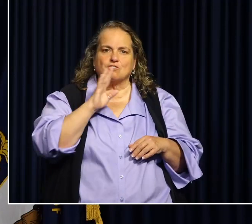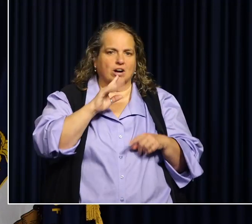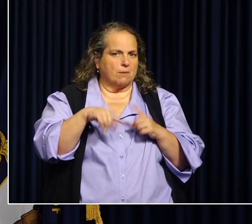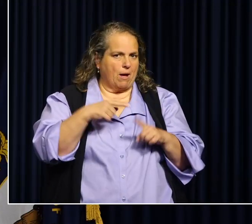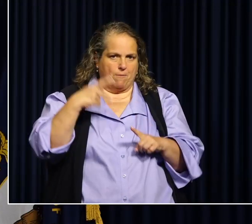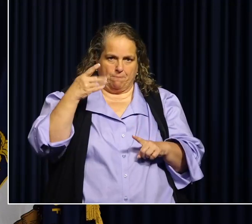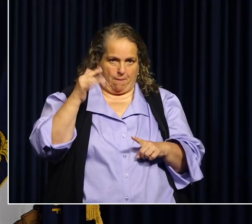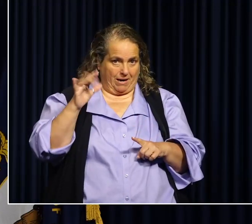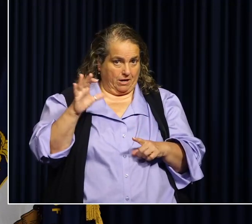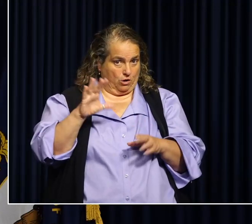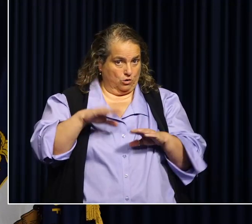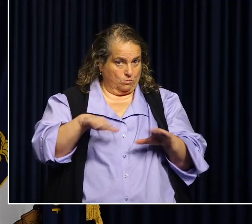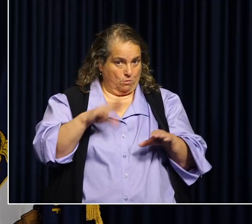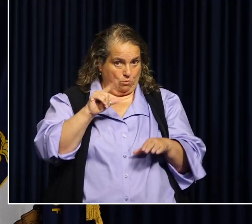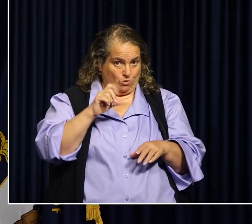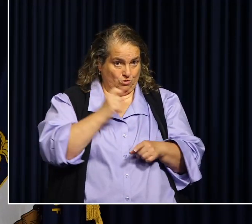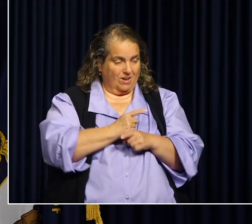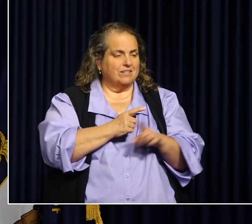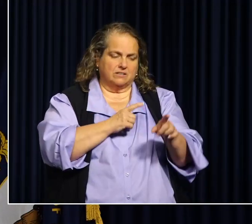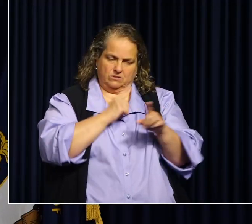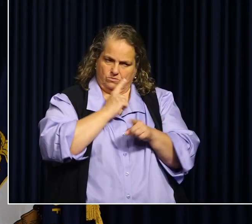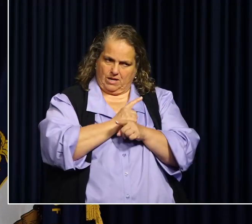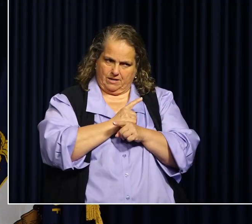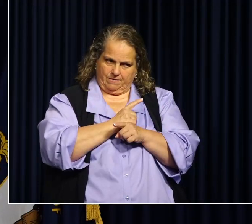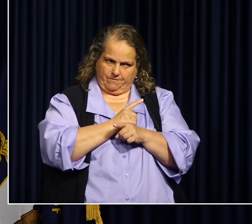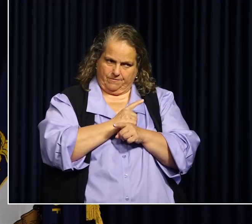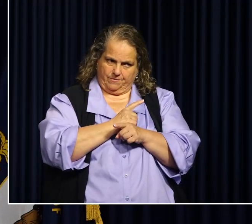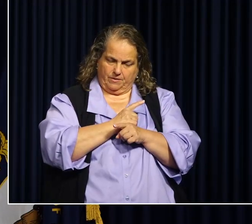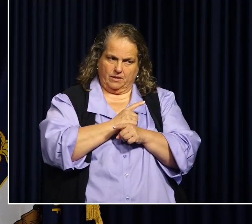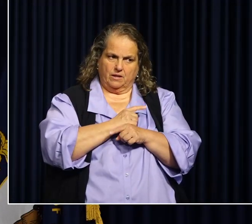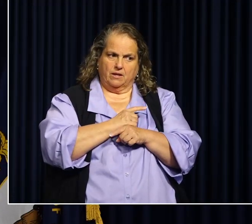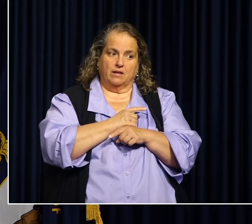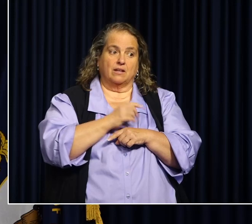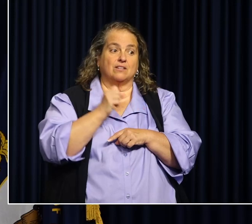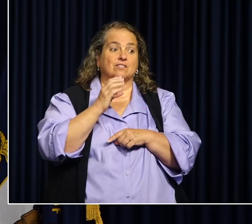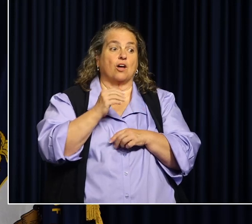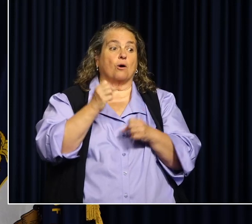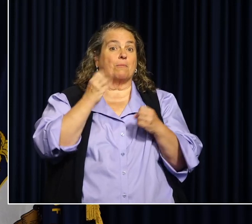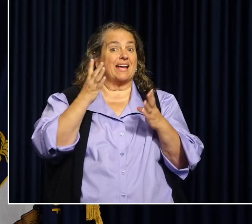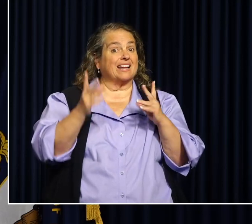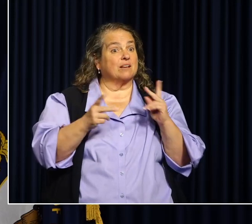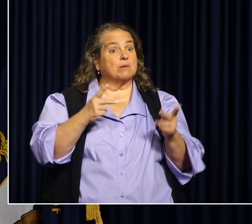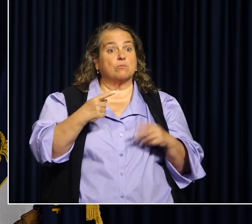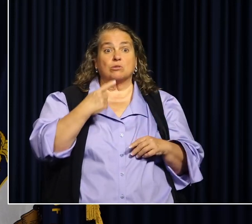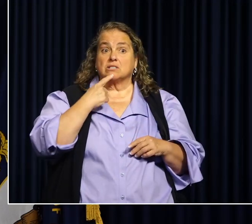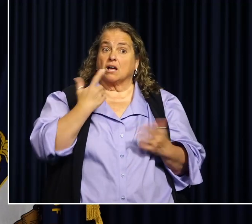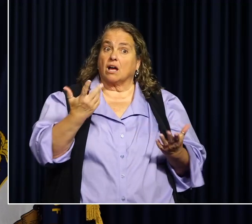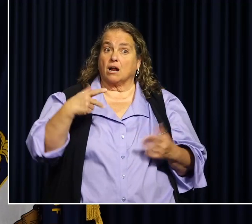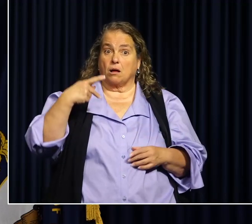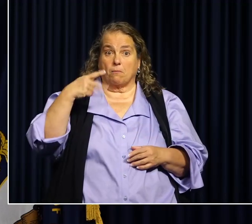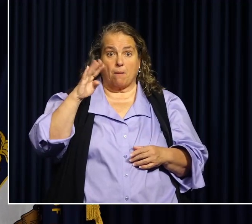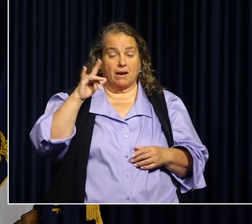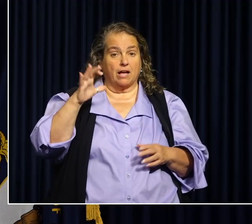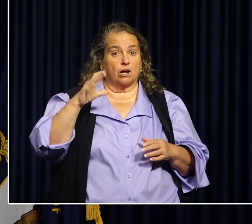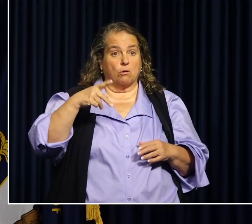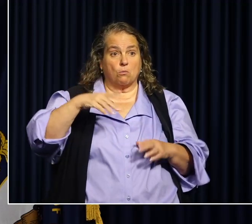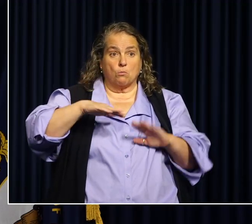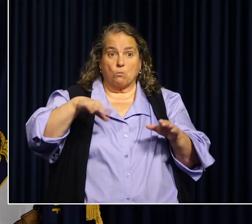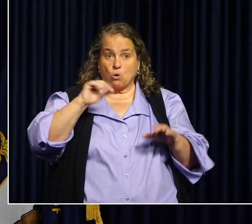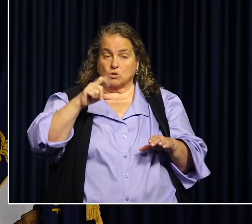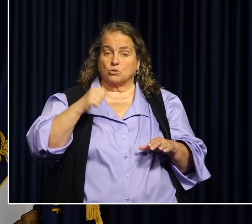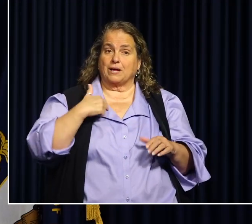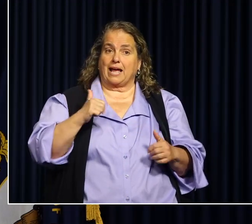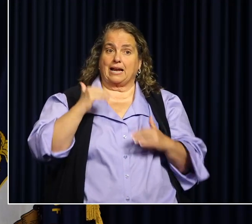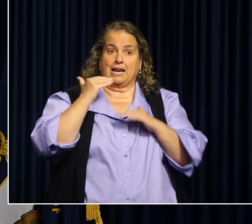right. talk about where you are on that. There are a lot of people saying that we can limit attendance in these